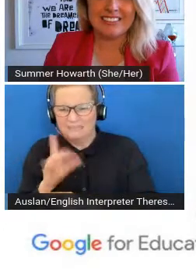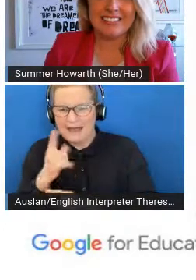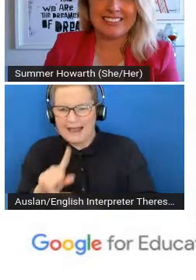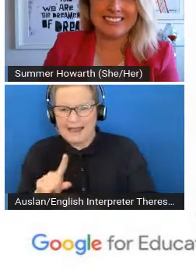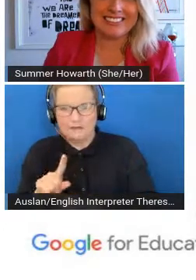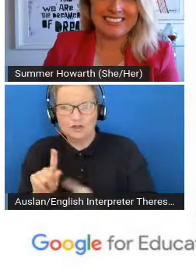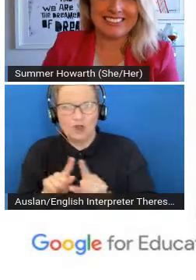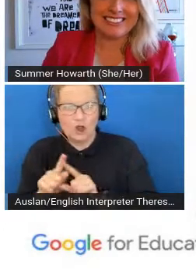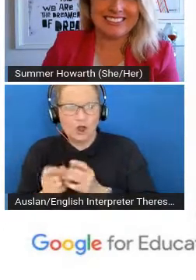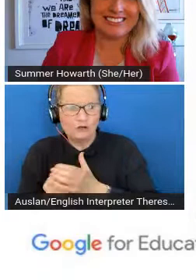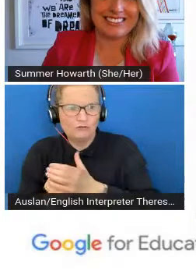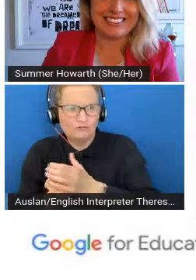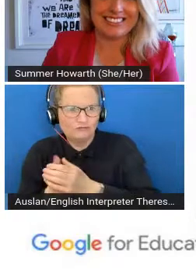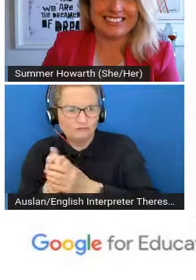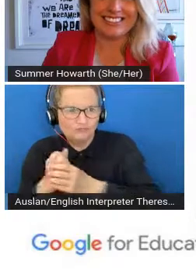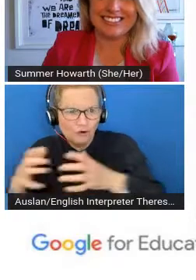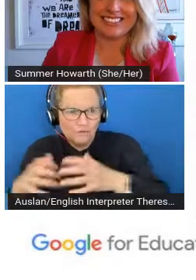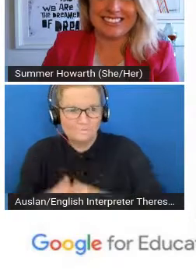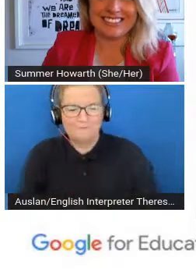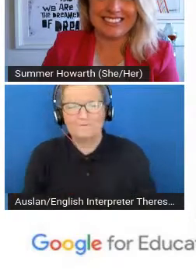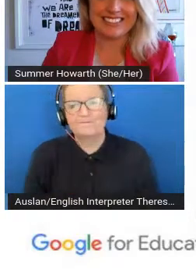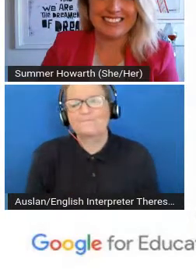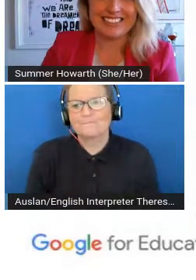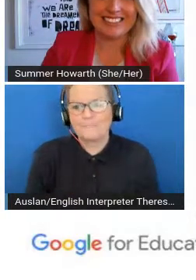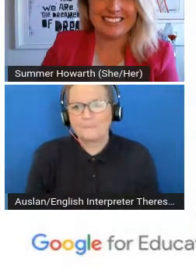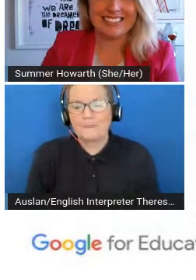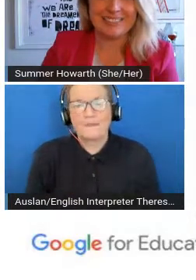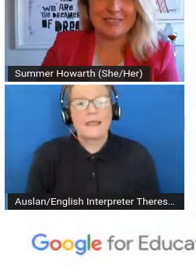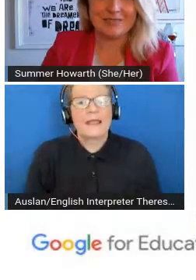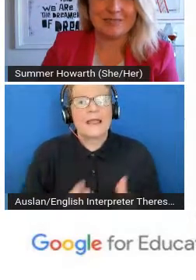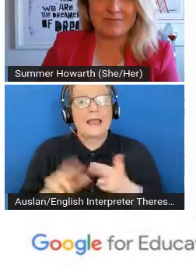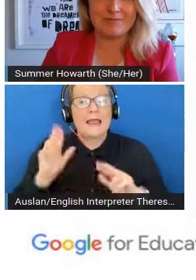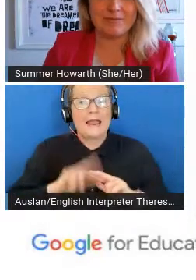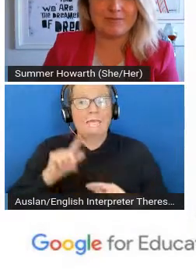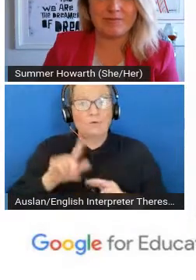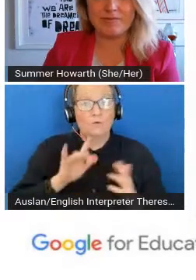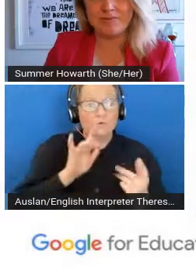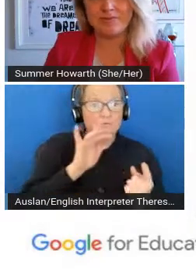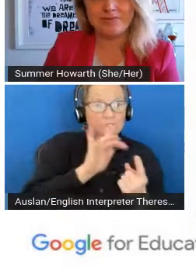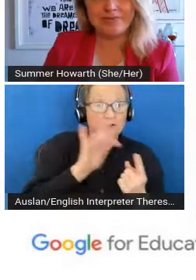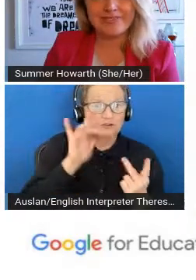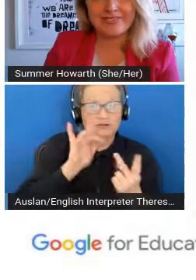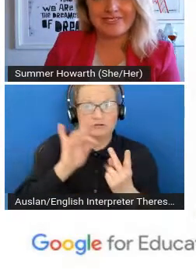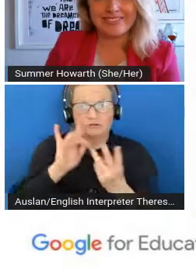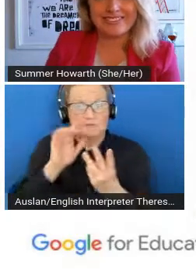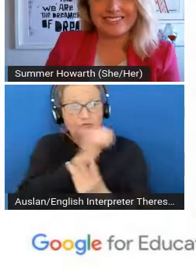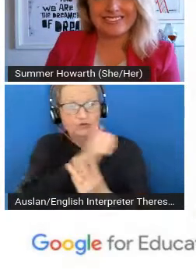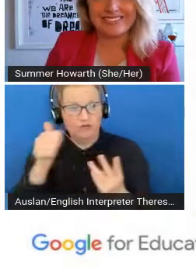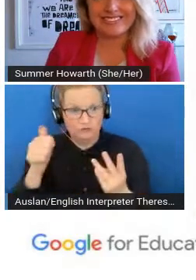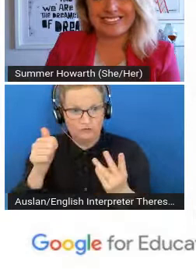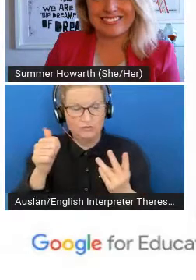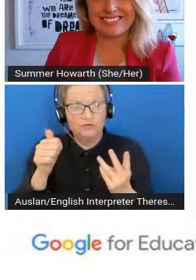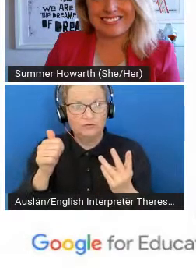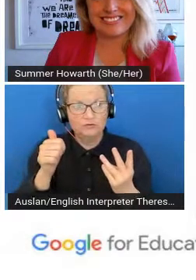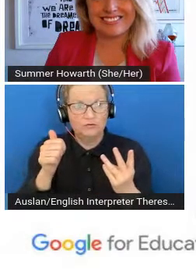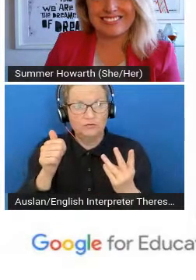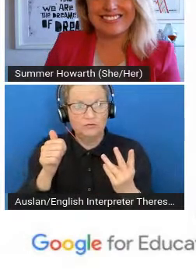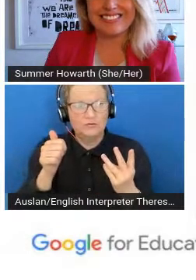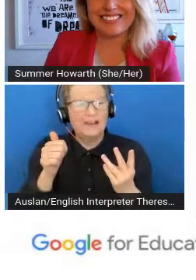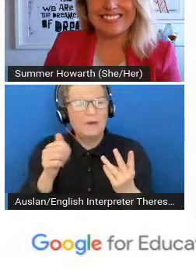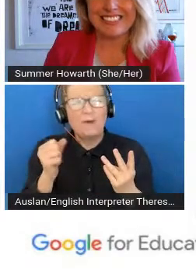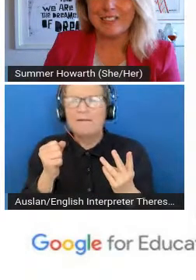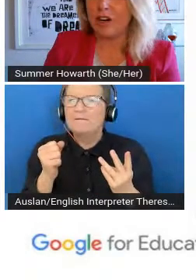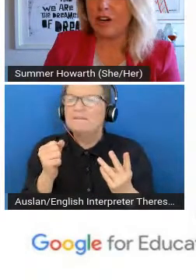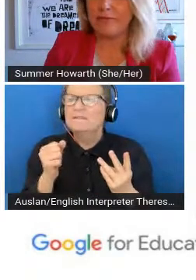complete all of the courses, all 3 webinars, and you complete the is it